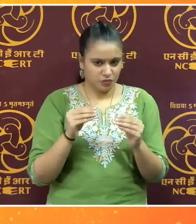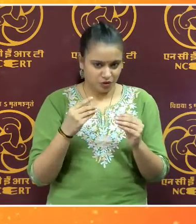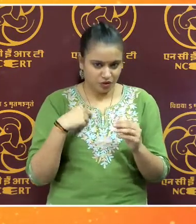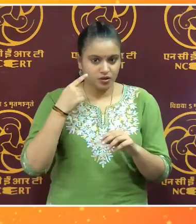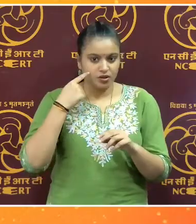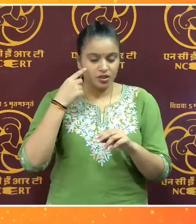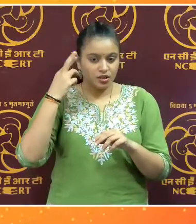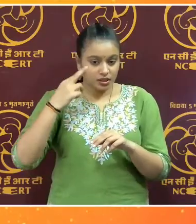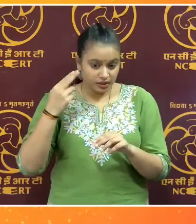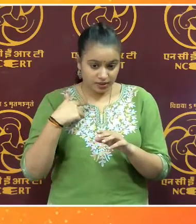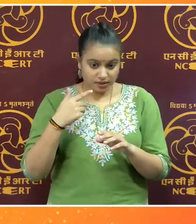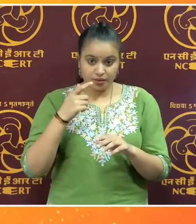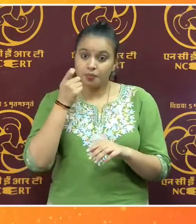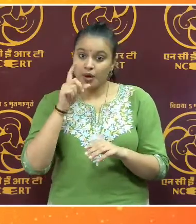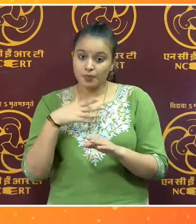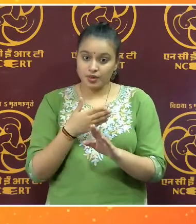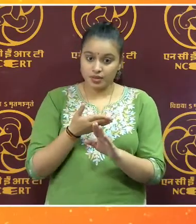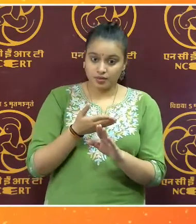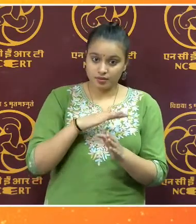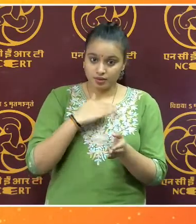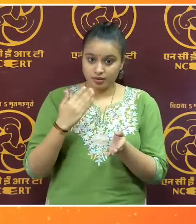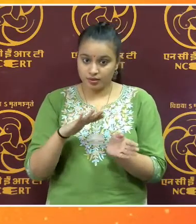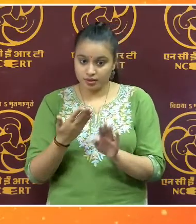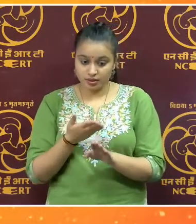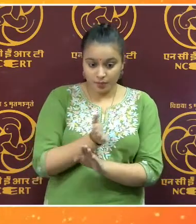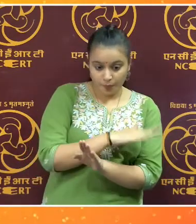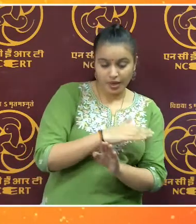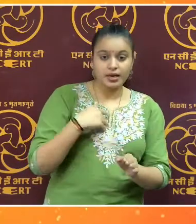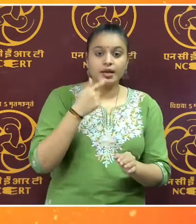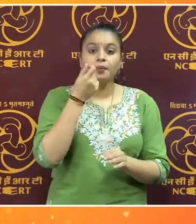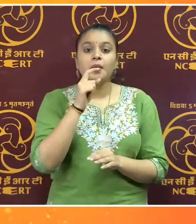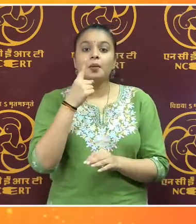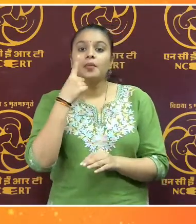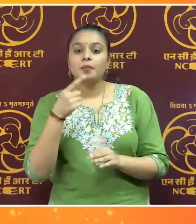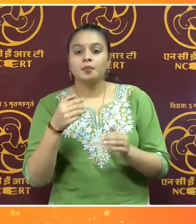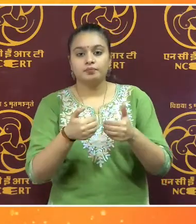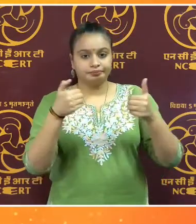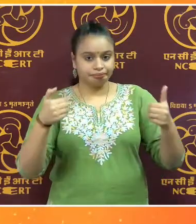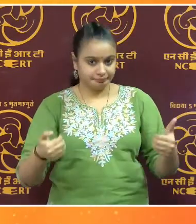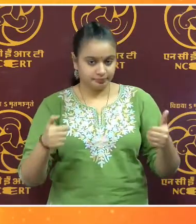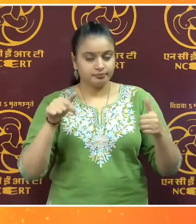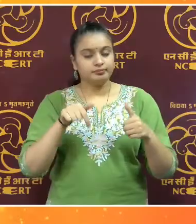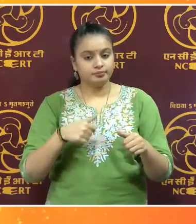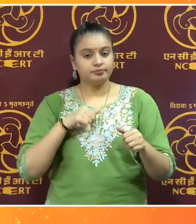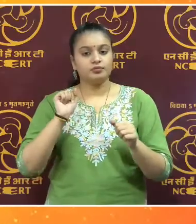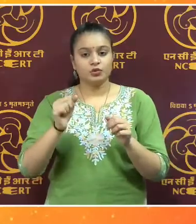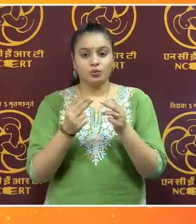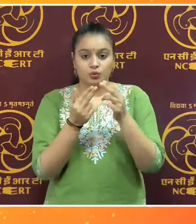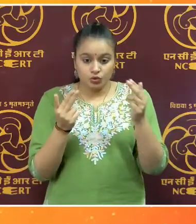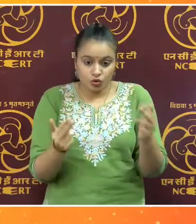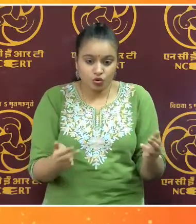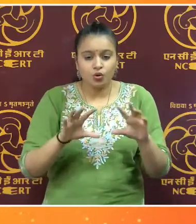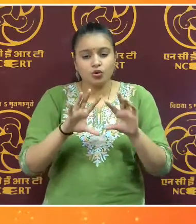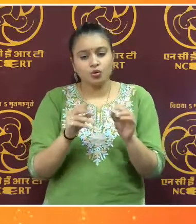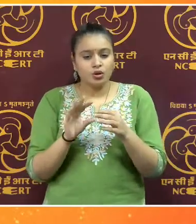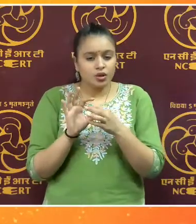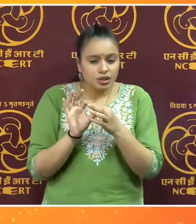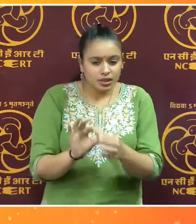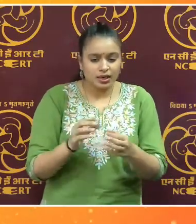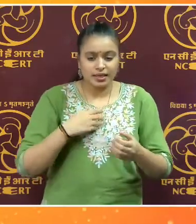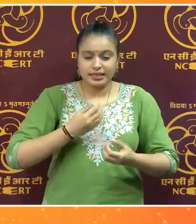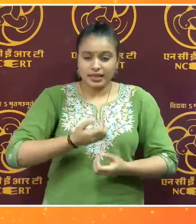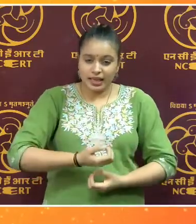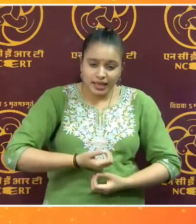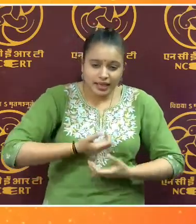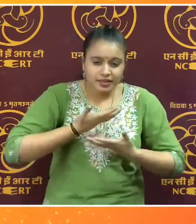his father's death both parents have already separated. So you can see in his stories, in his write-ups, the kind of an expression